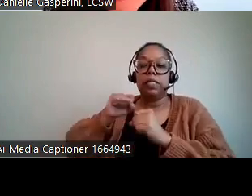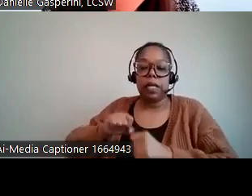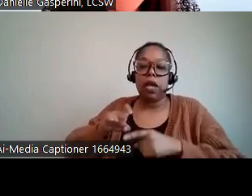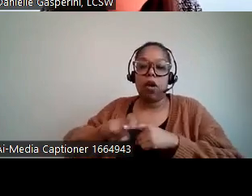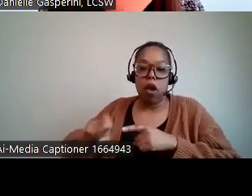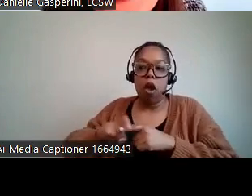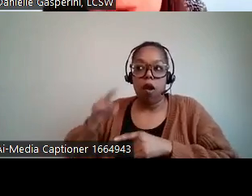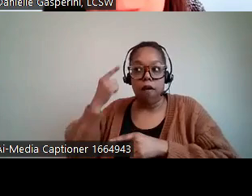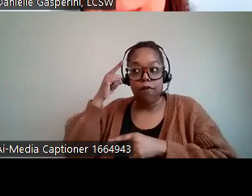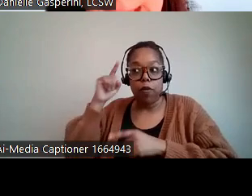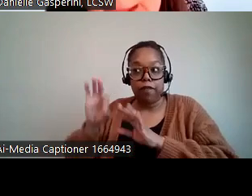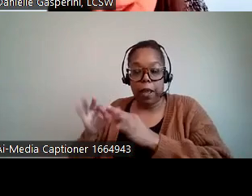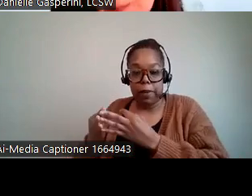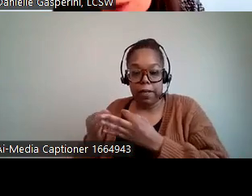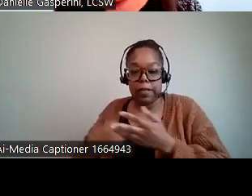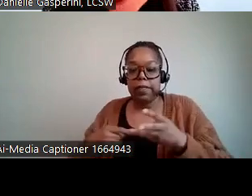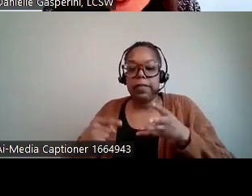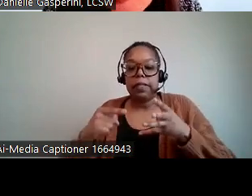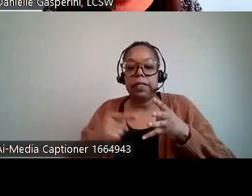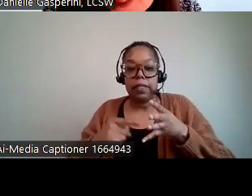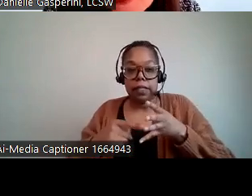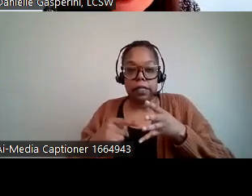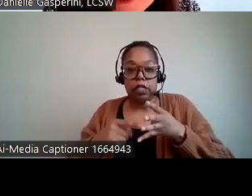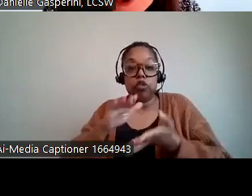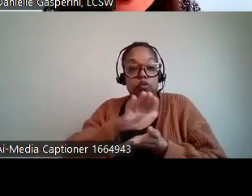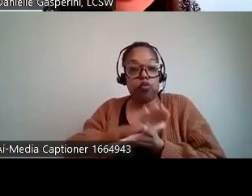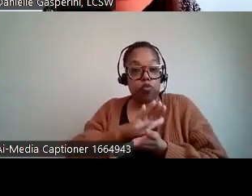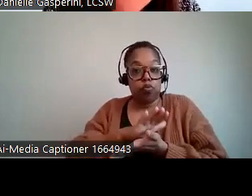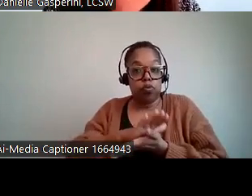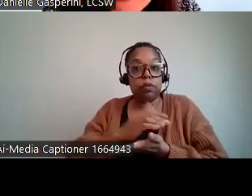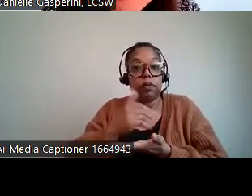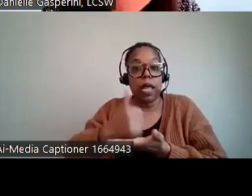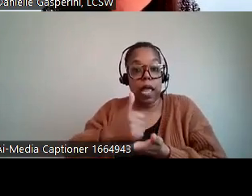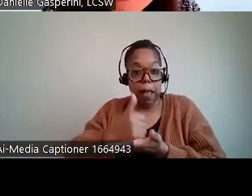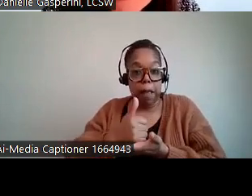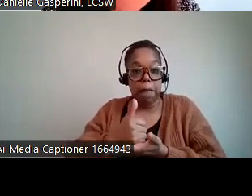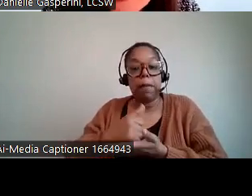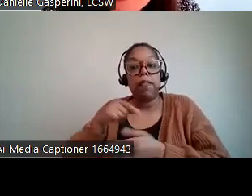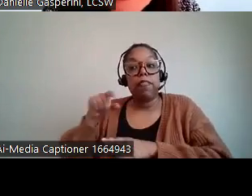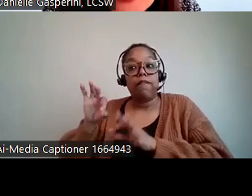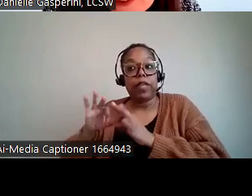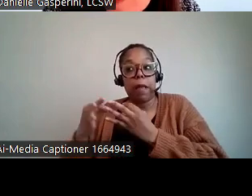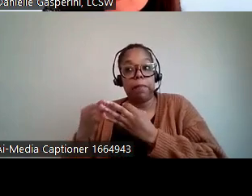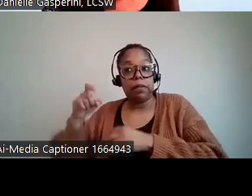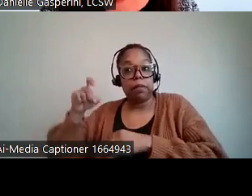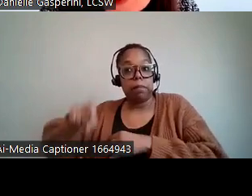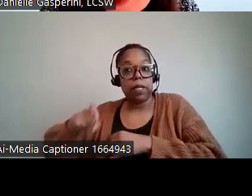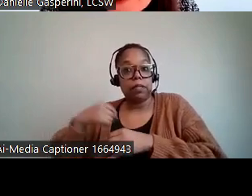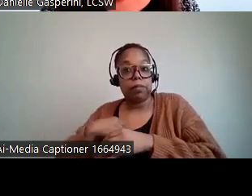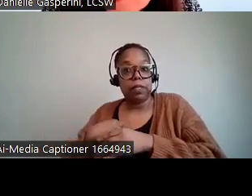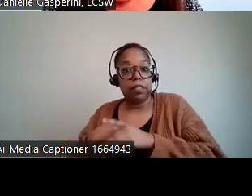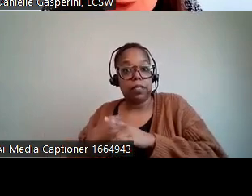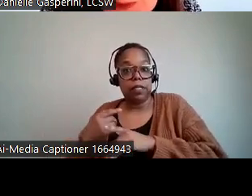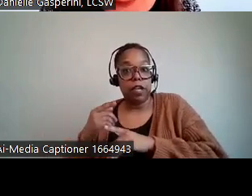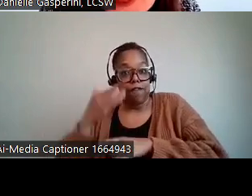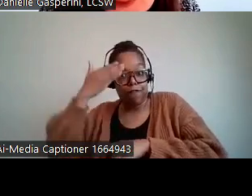a family. Schools can also help a family call. Again, the family has to be present, but a school